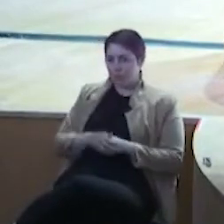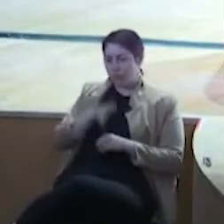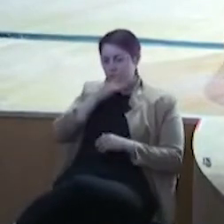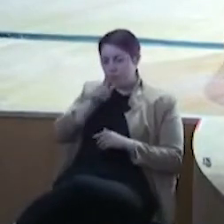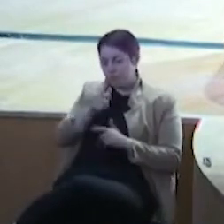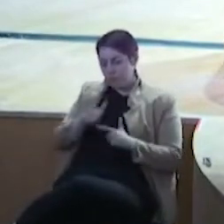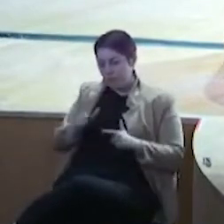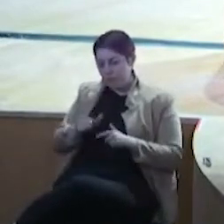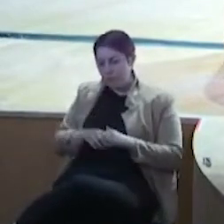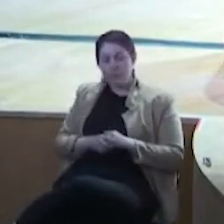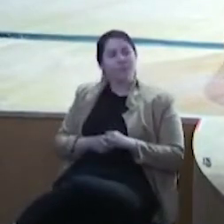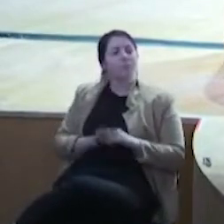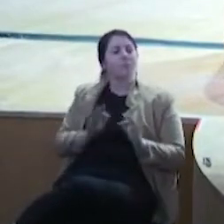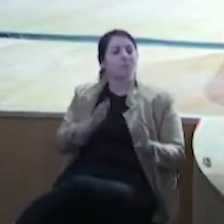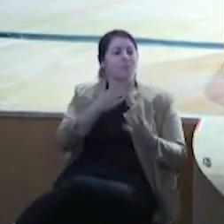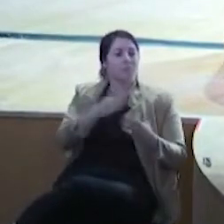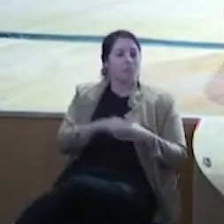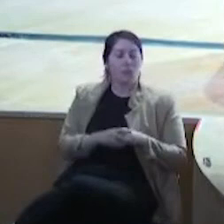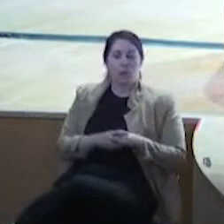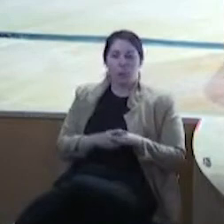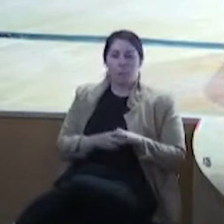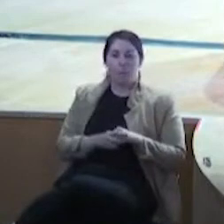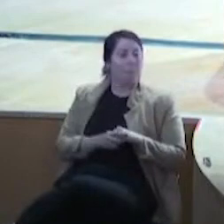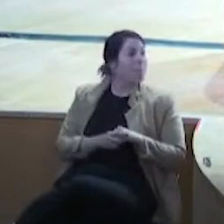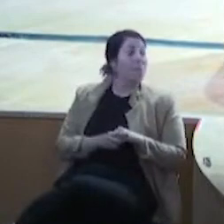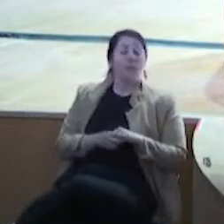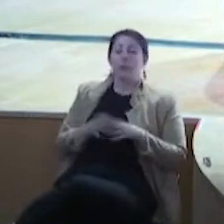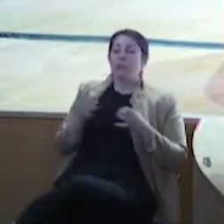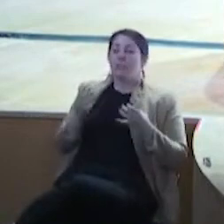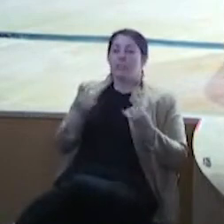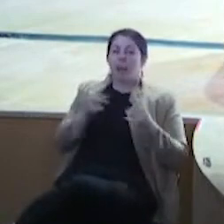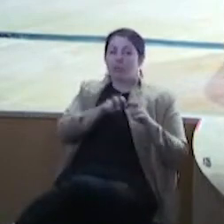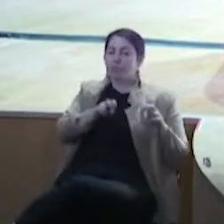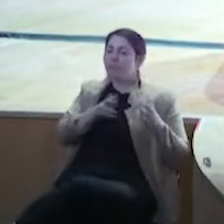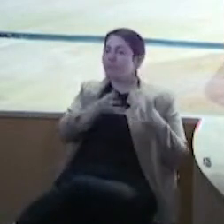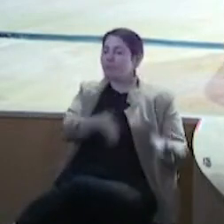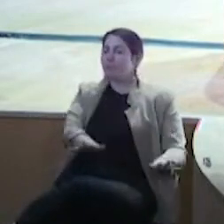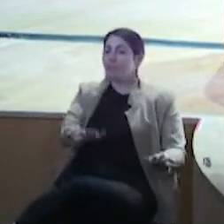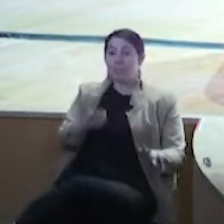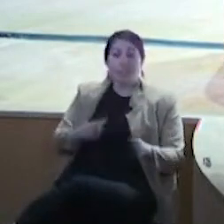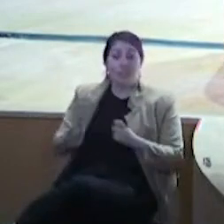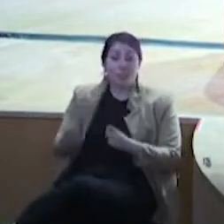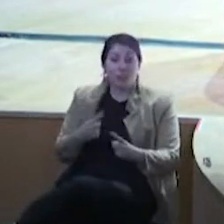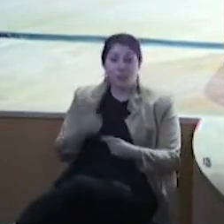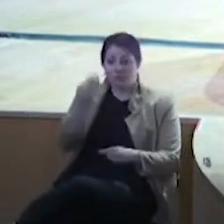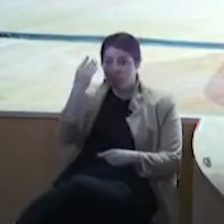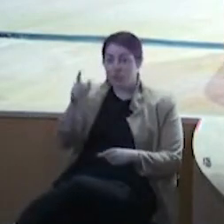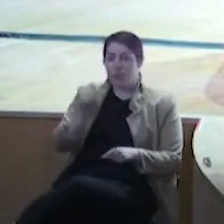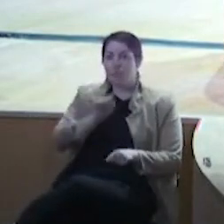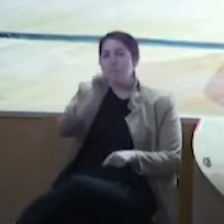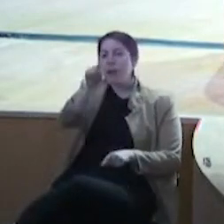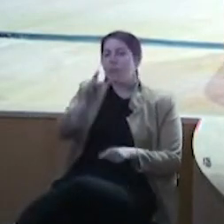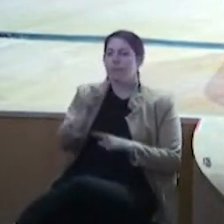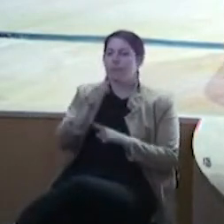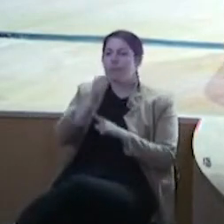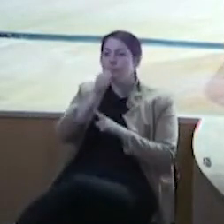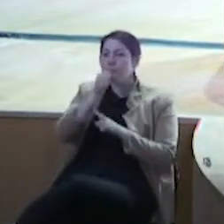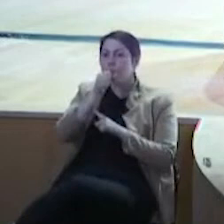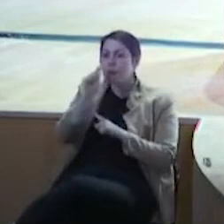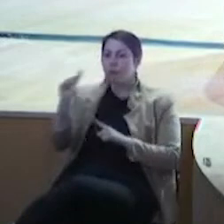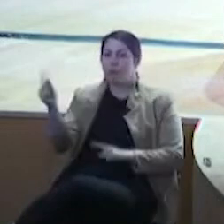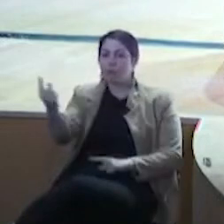you. Well, that concludes the conversation up here. If you all have any questions, there's a microphone with Jay. Jay, hold up your